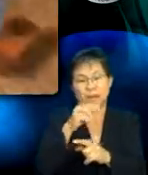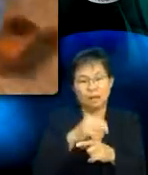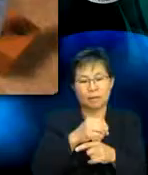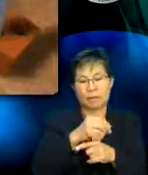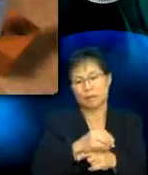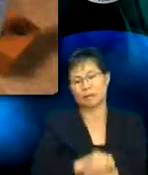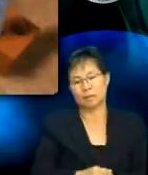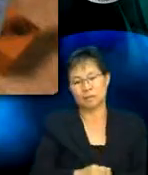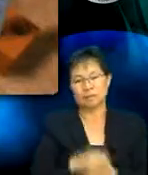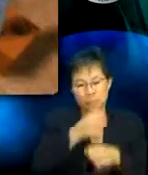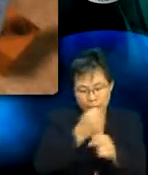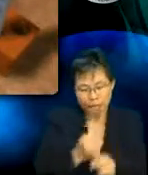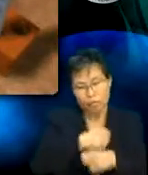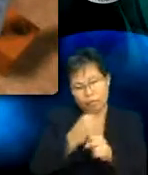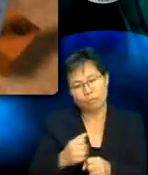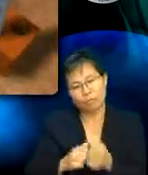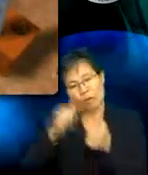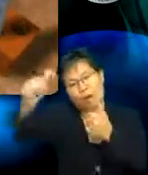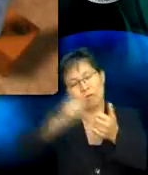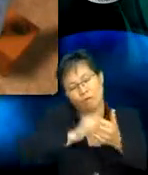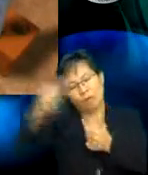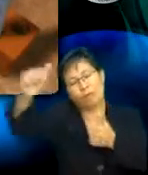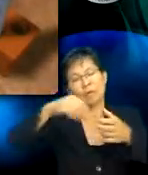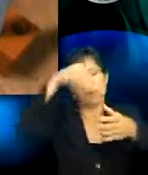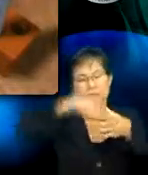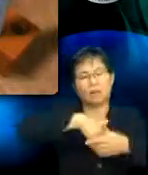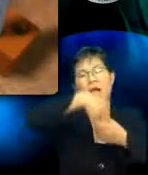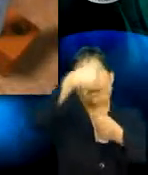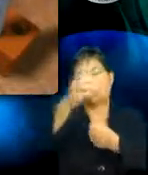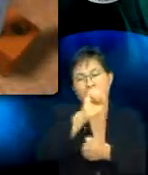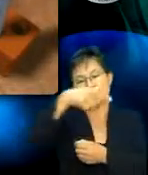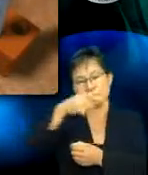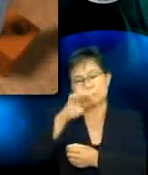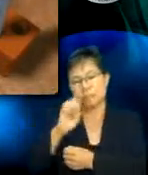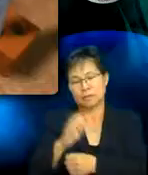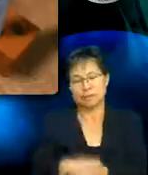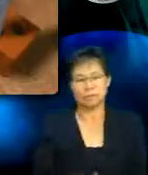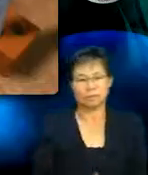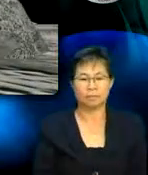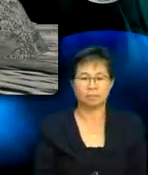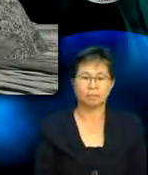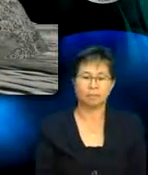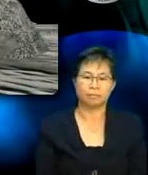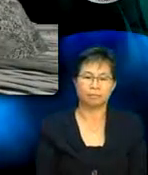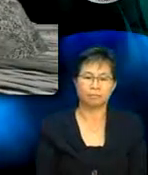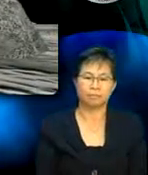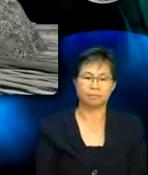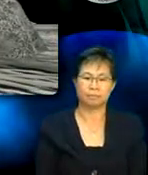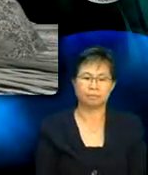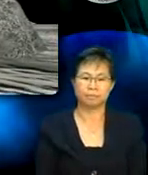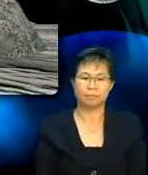limbs have also been produced far, far away in outer space.